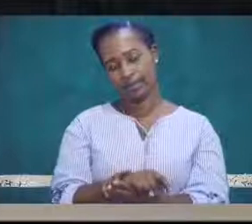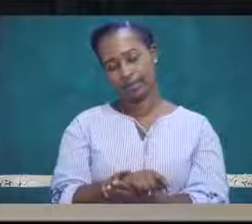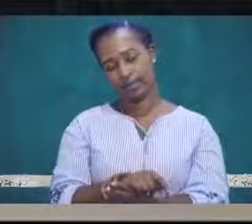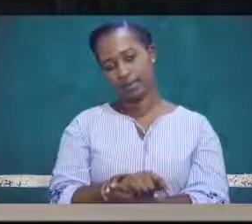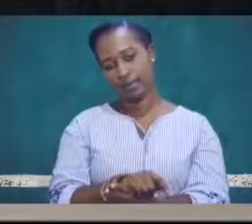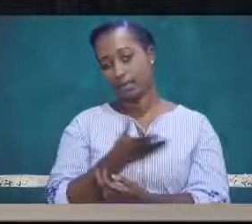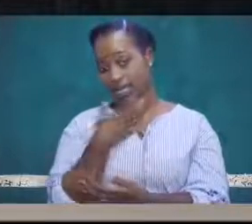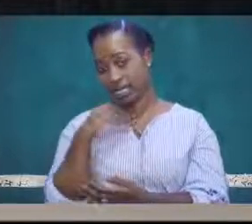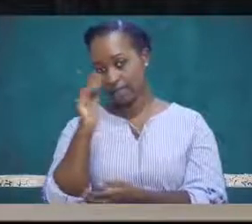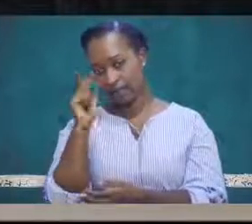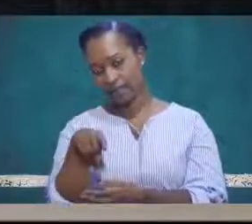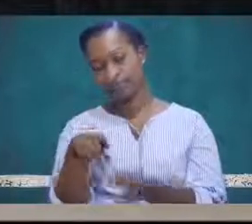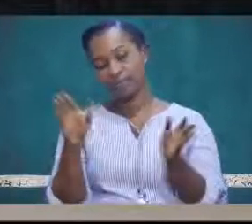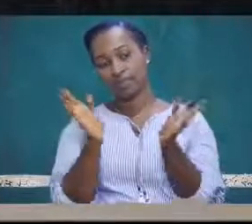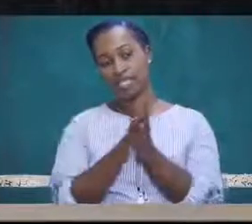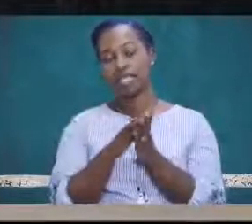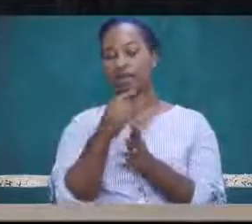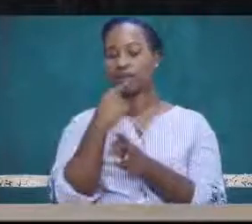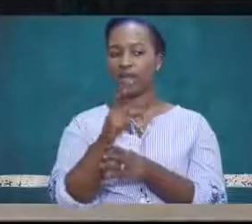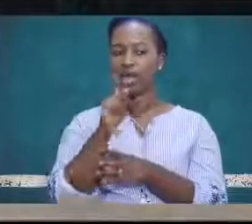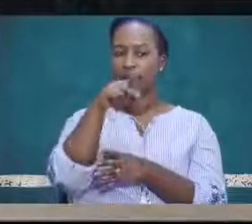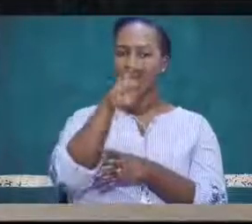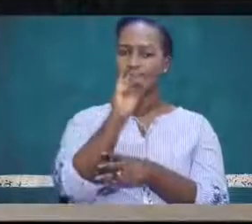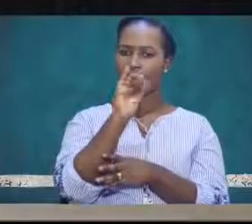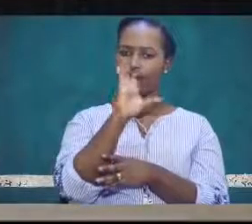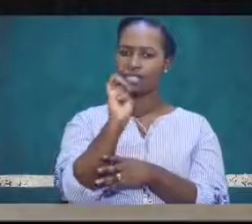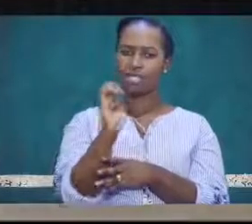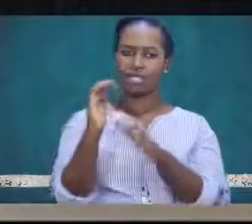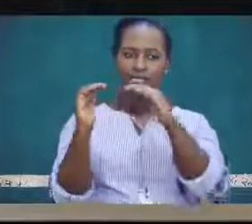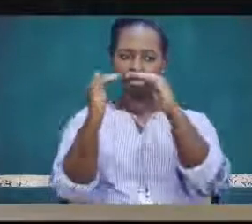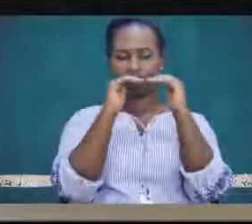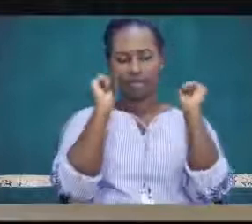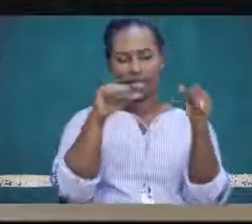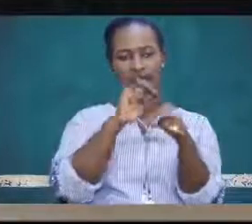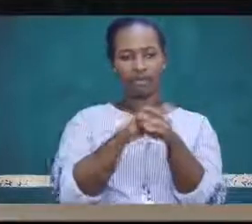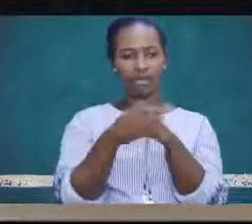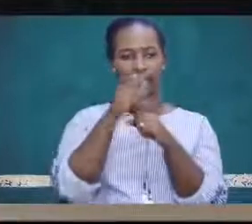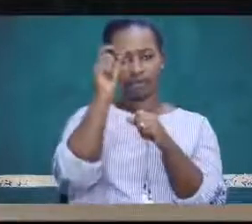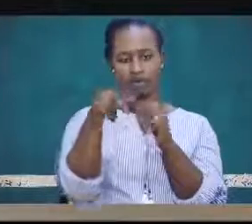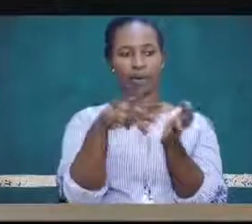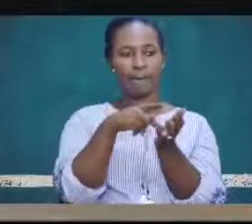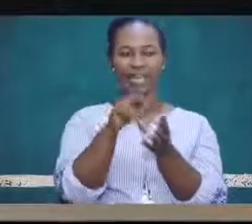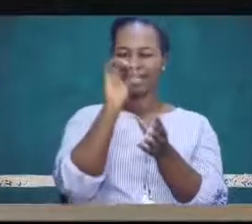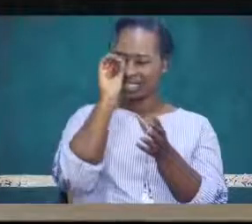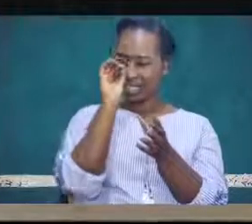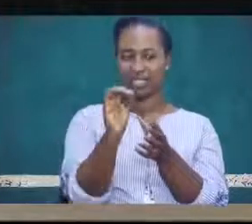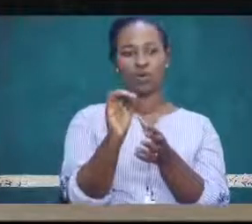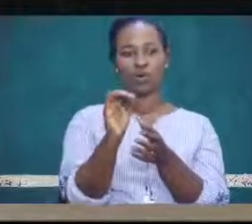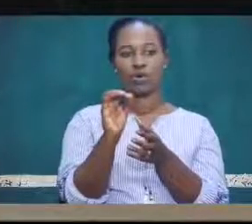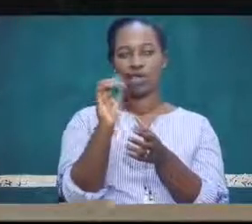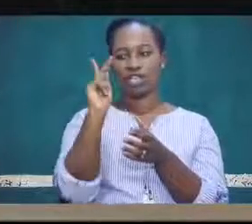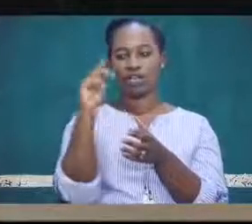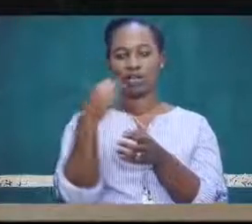They want P. And they are saying the price level that would make people buy 0 kilograms. Meaning that here quantity demanded is